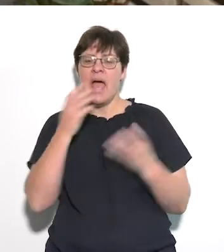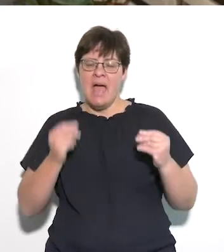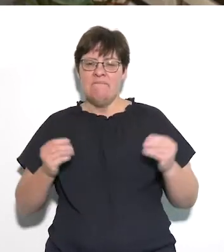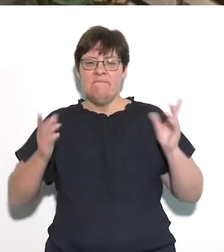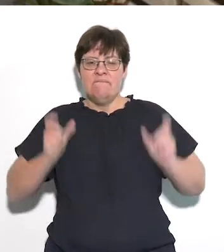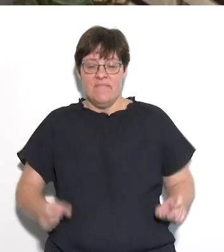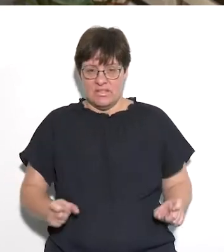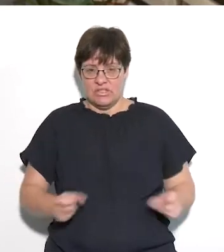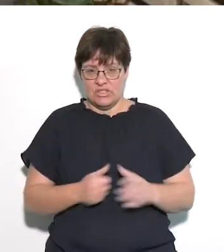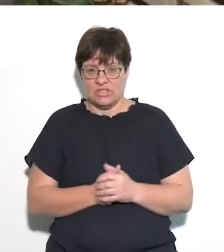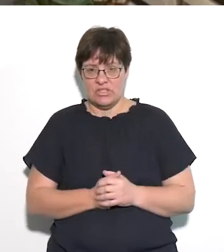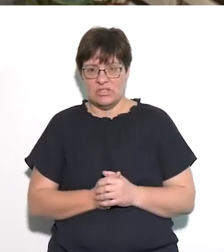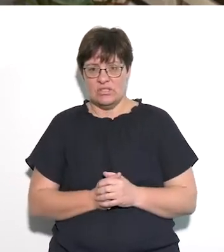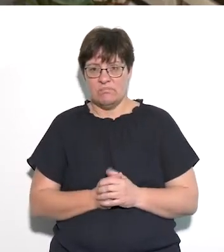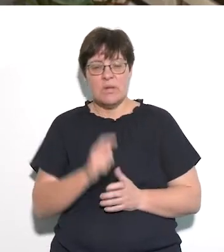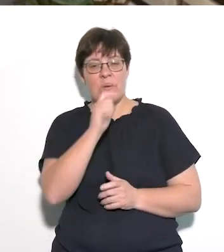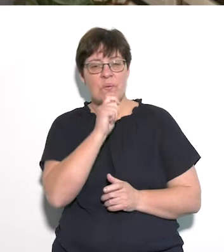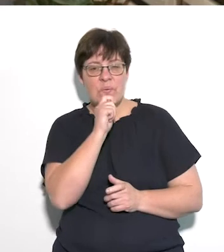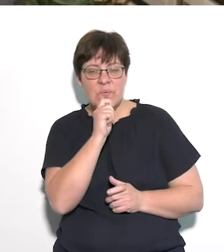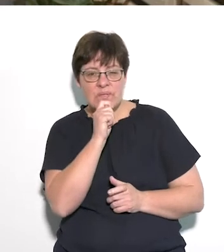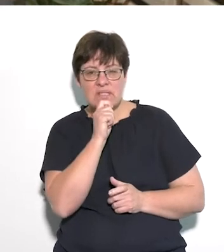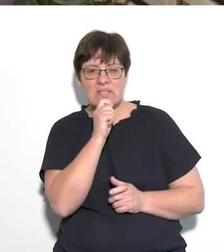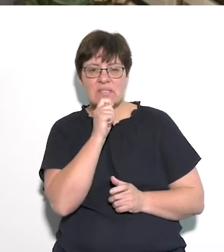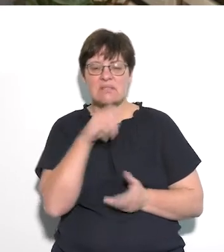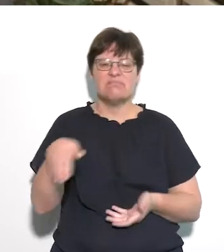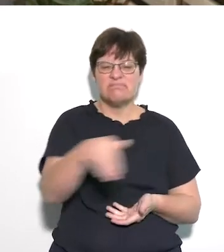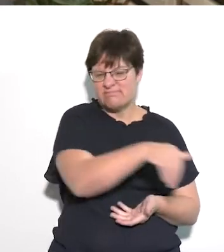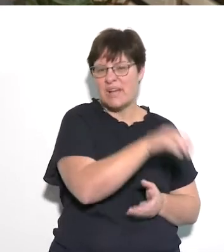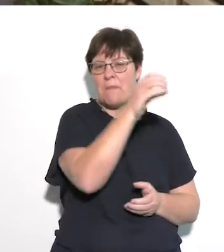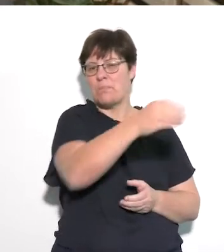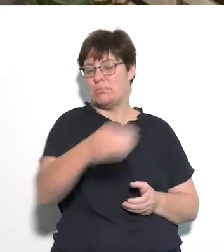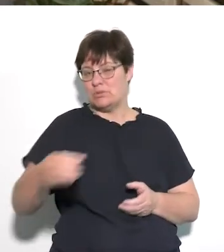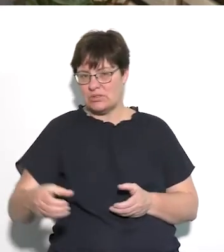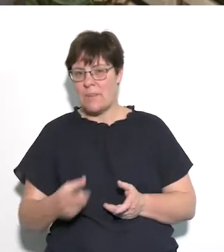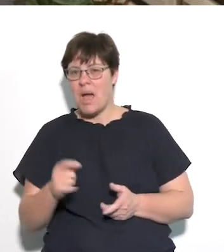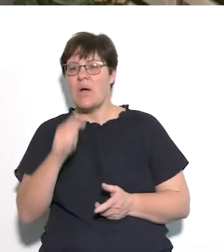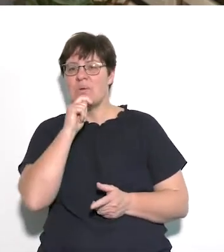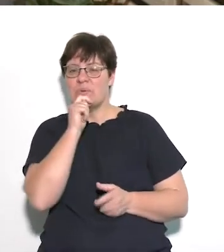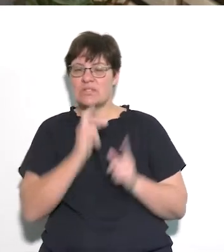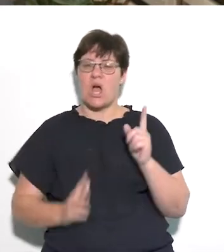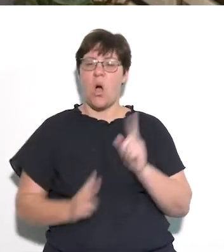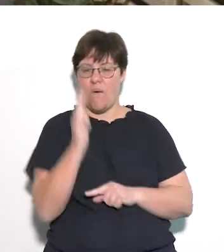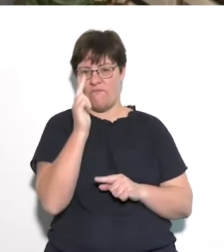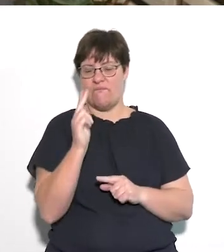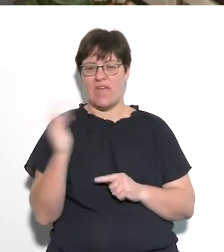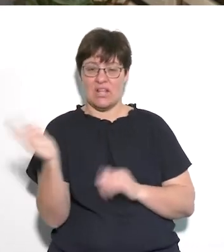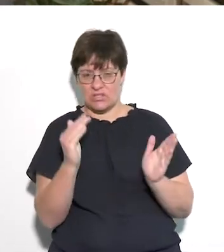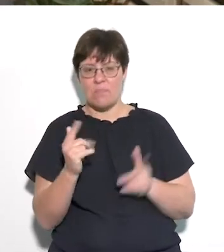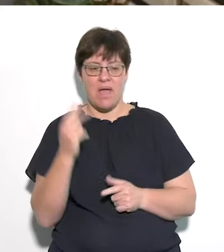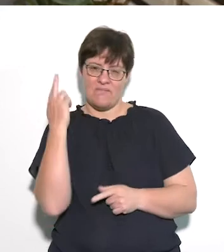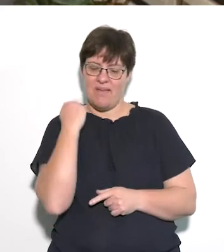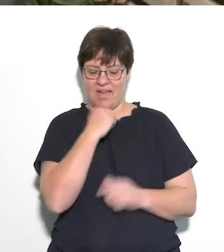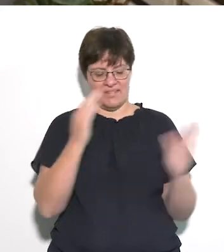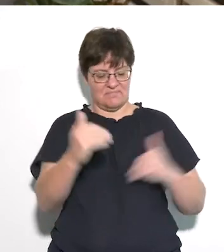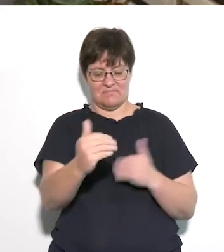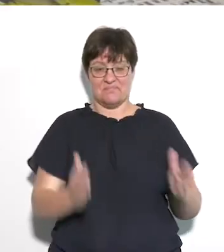have edges because they've been used to cover eggs or other things, so I just simply cut off the edges and I've got a